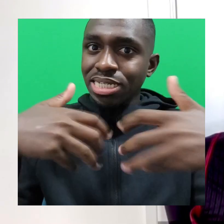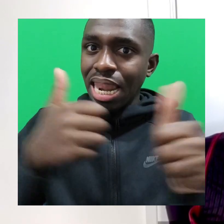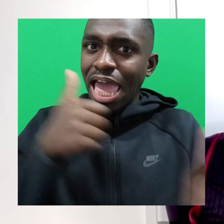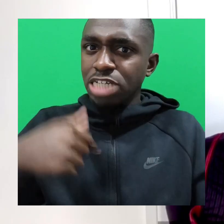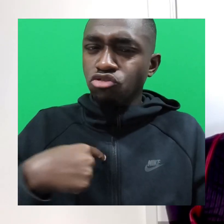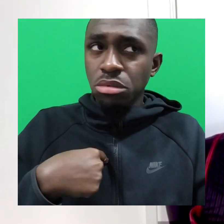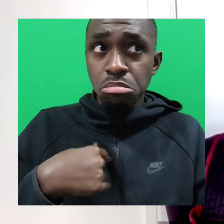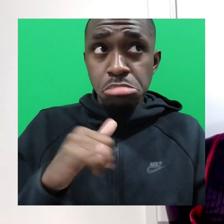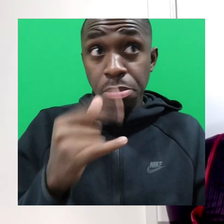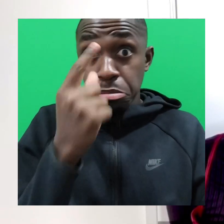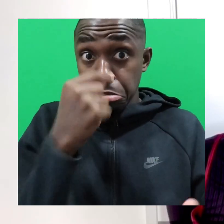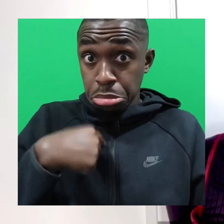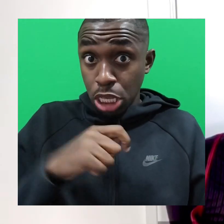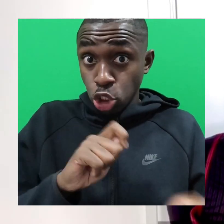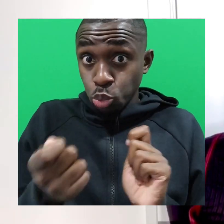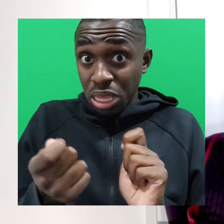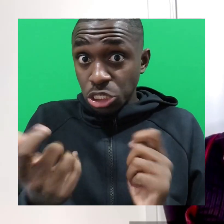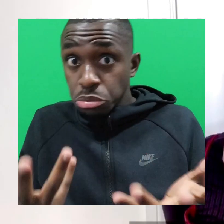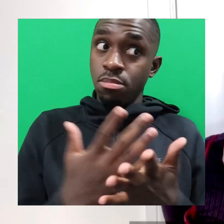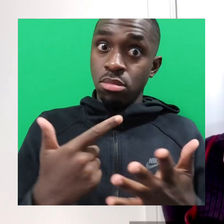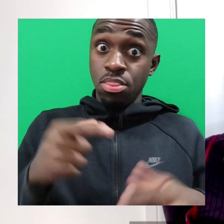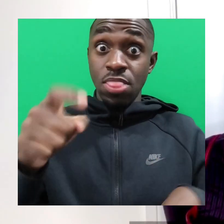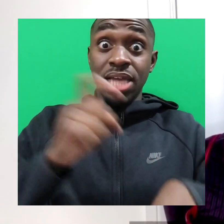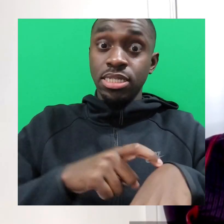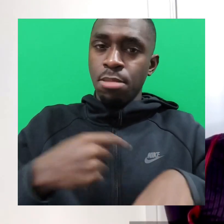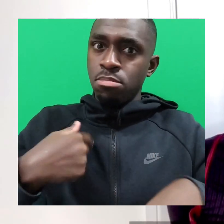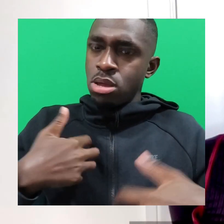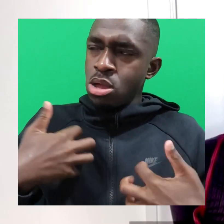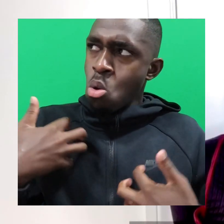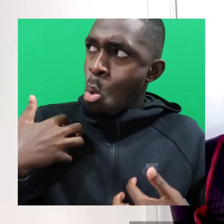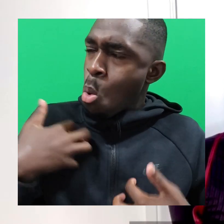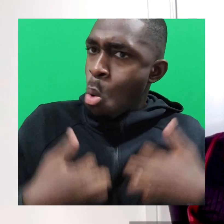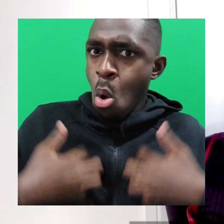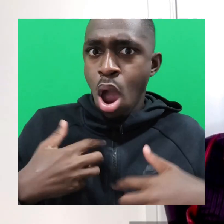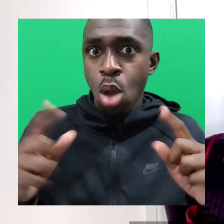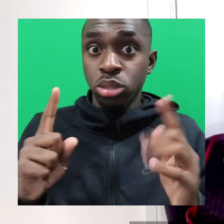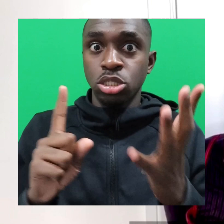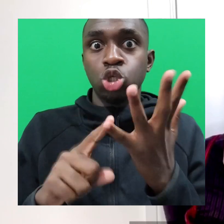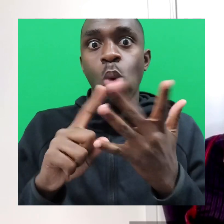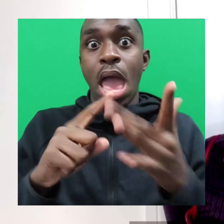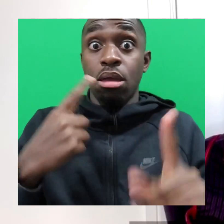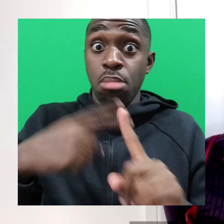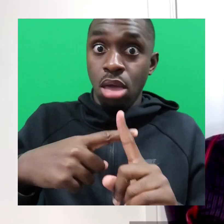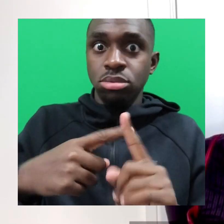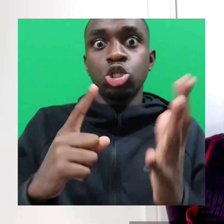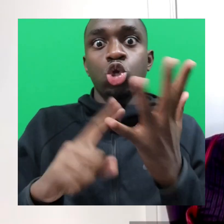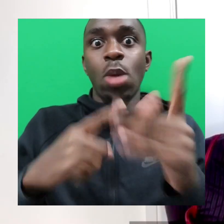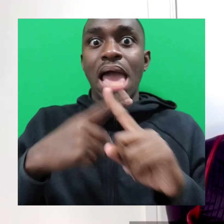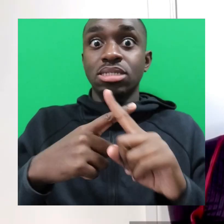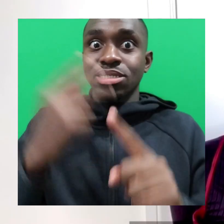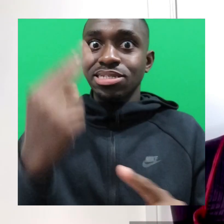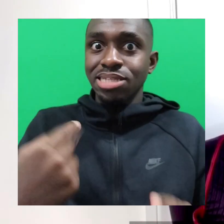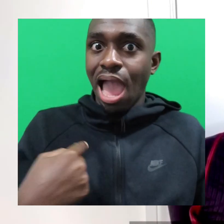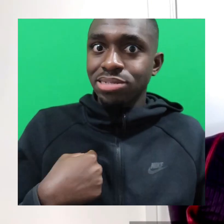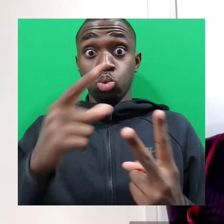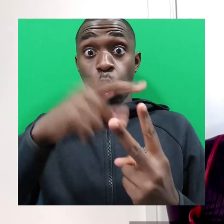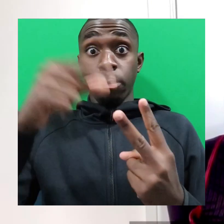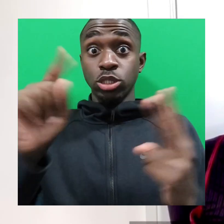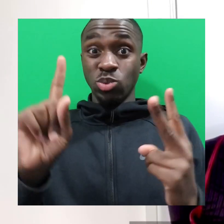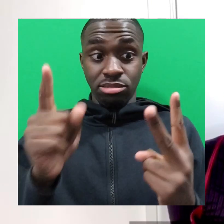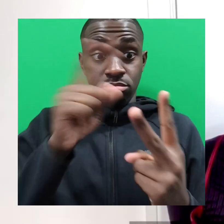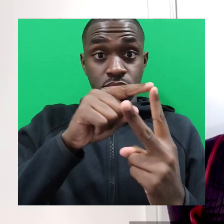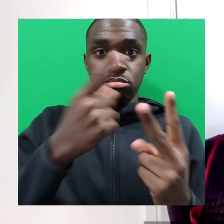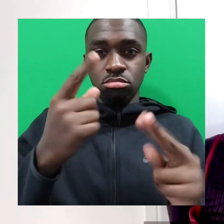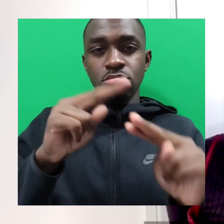and UI design, and at that time I felt like if it wasn't front-end developing that I could potentially switch